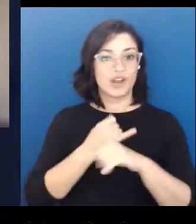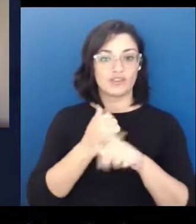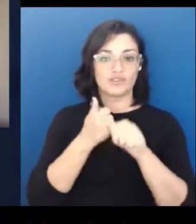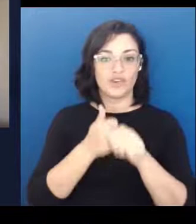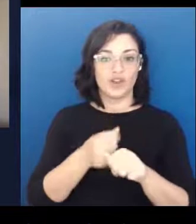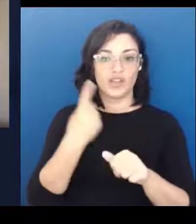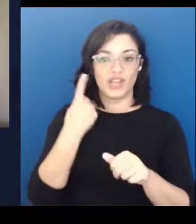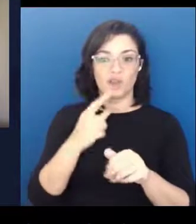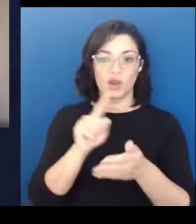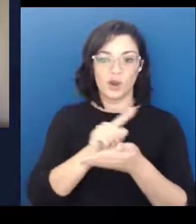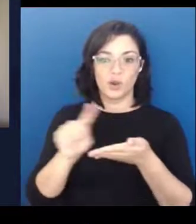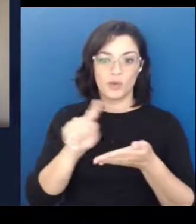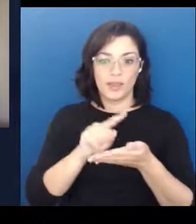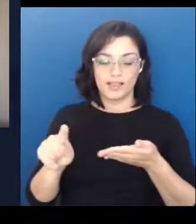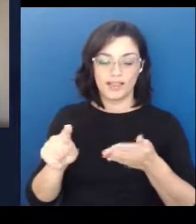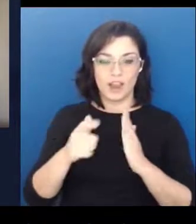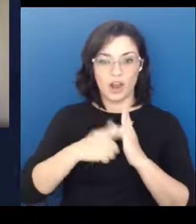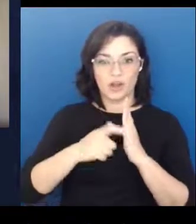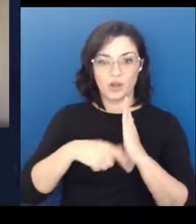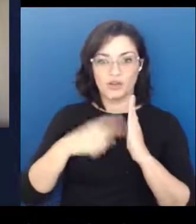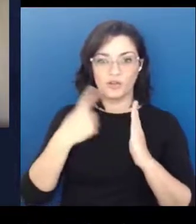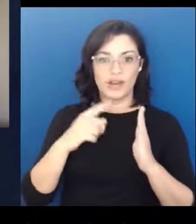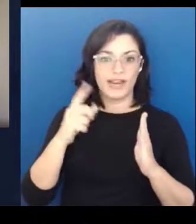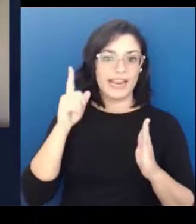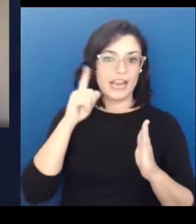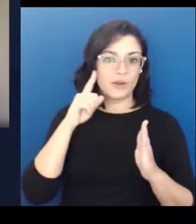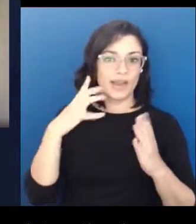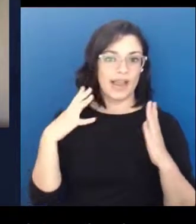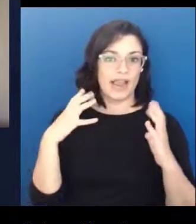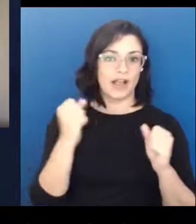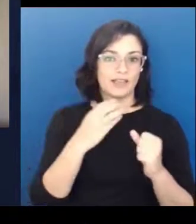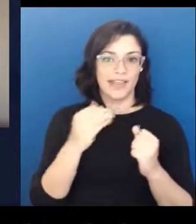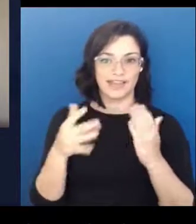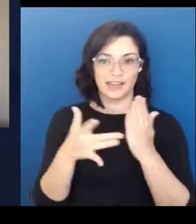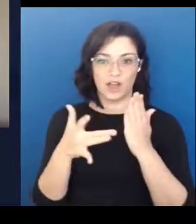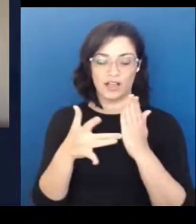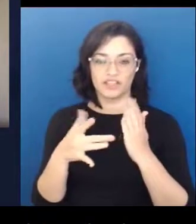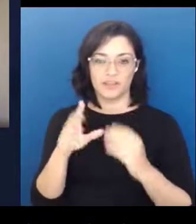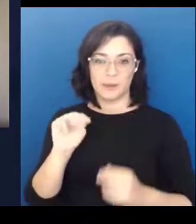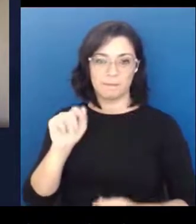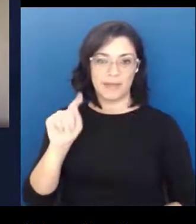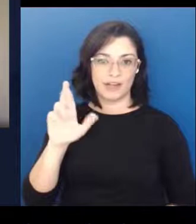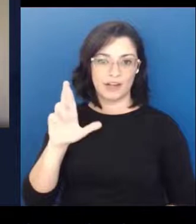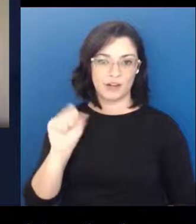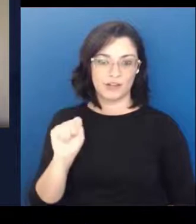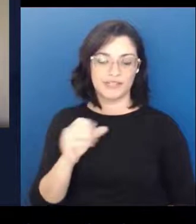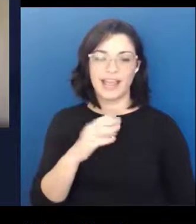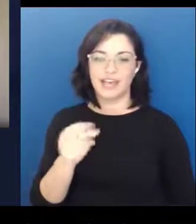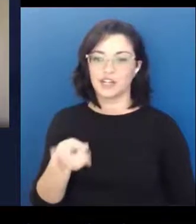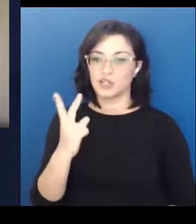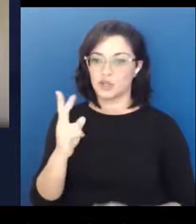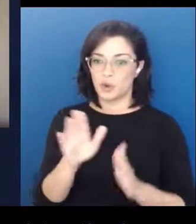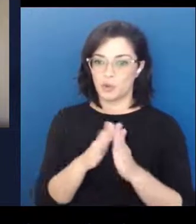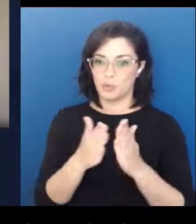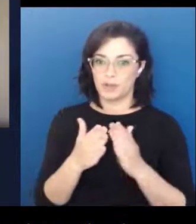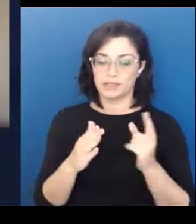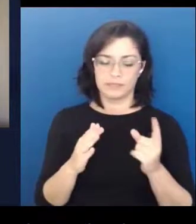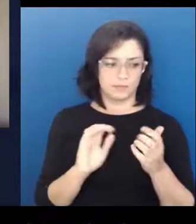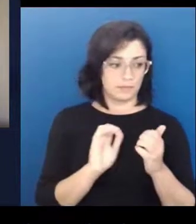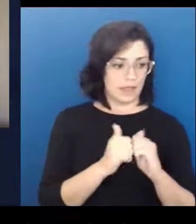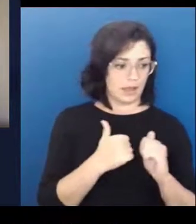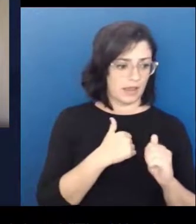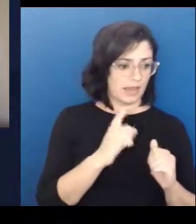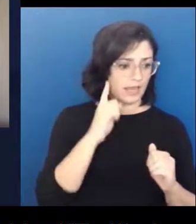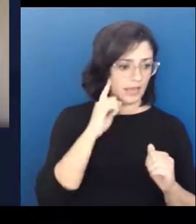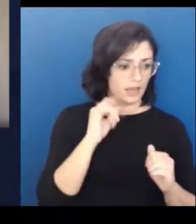Technology Matters, and the writing, which includes 2 books, her critically acclaimed The Way I Hear It, A Life with Hearing Loss, and